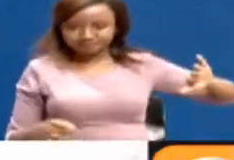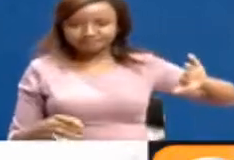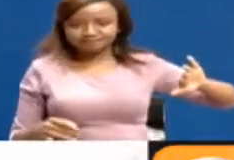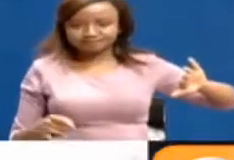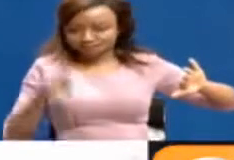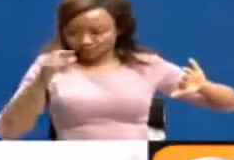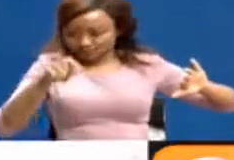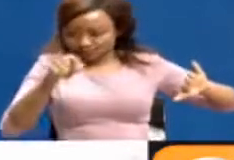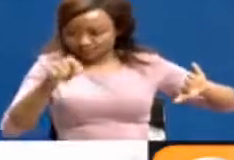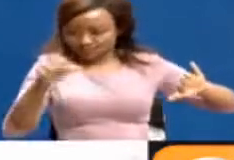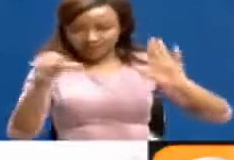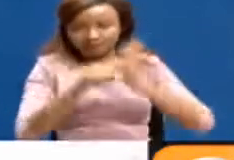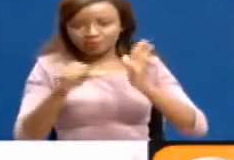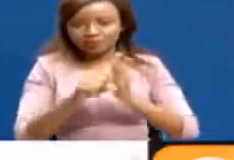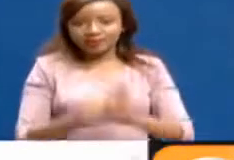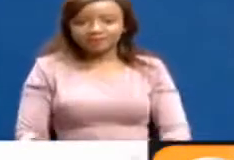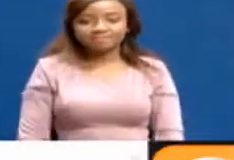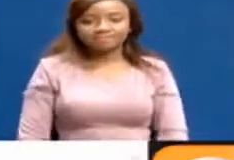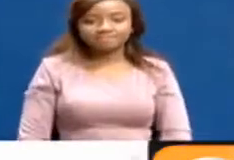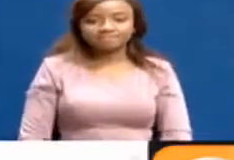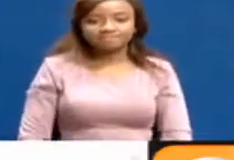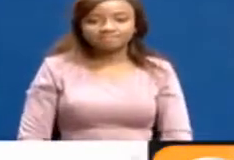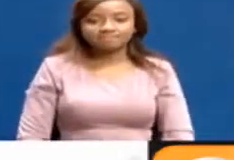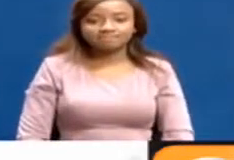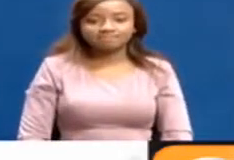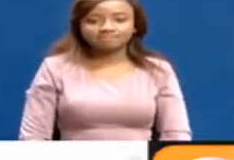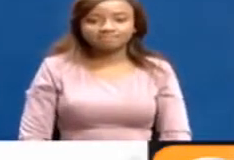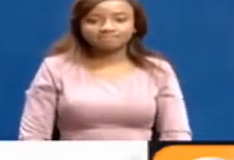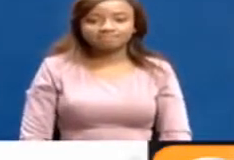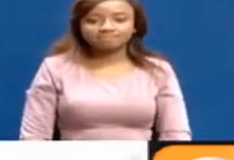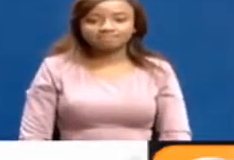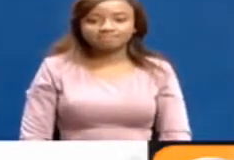they don't. My constituents today want to know when they're getting the next meal.